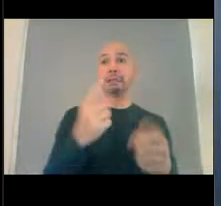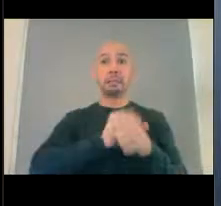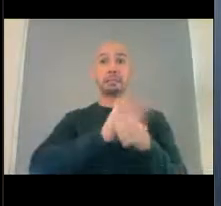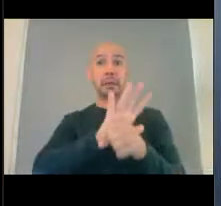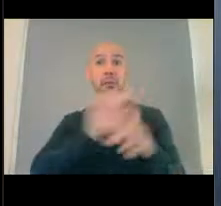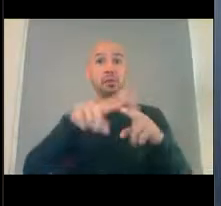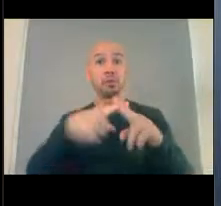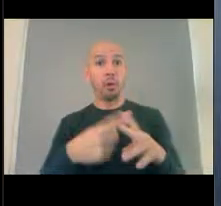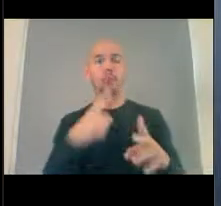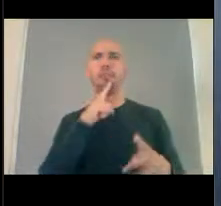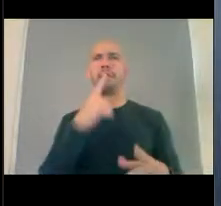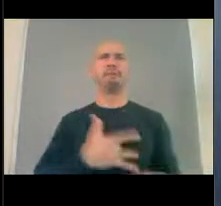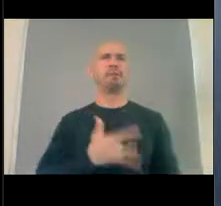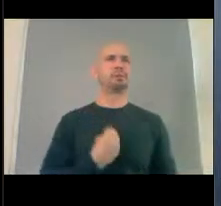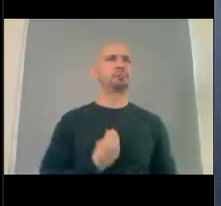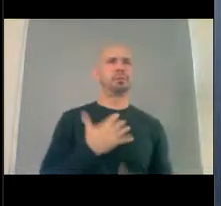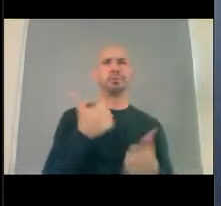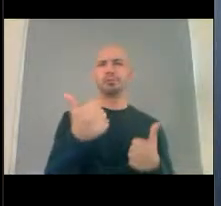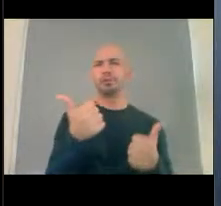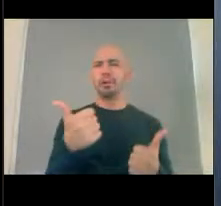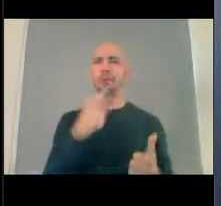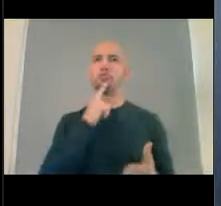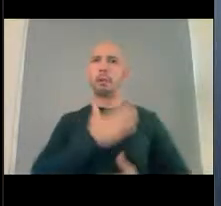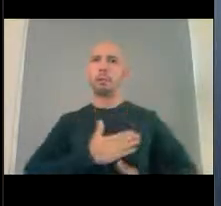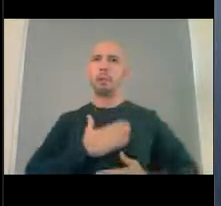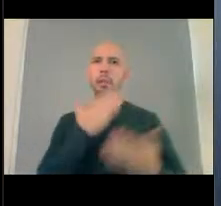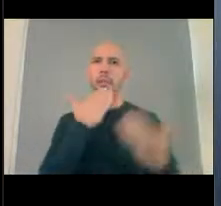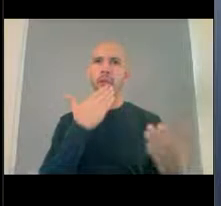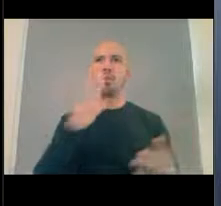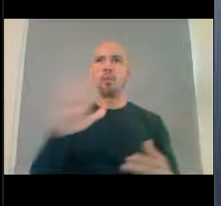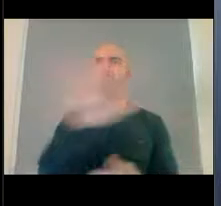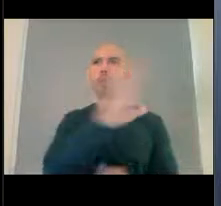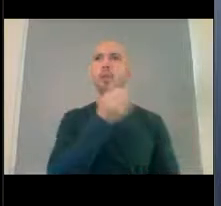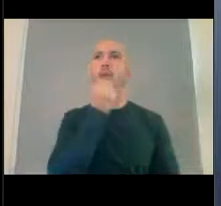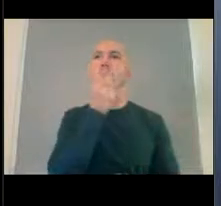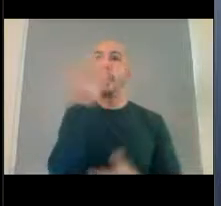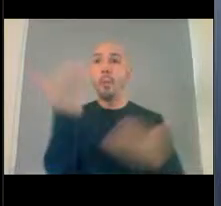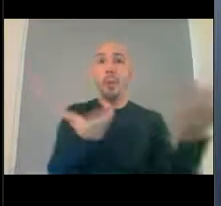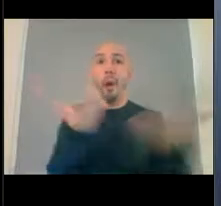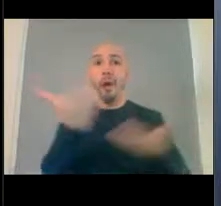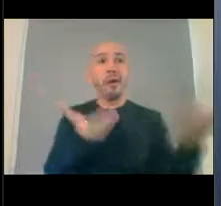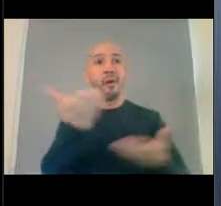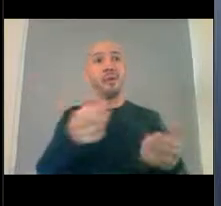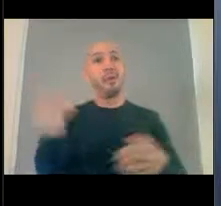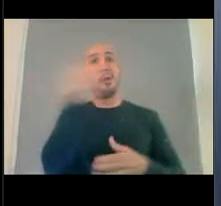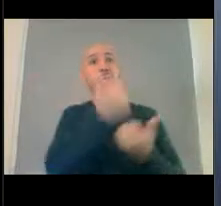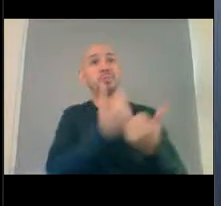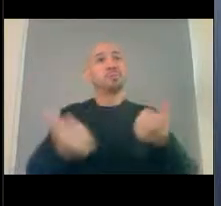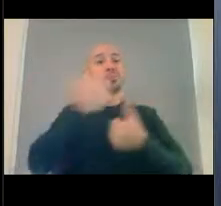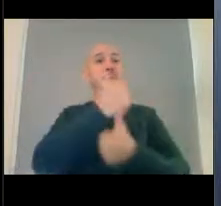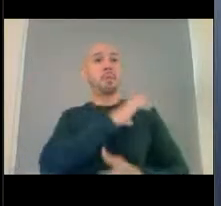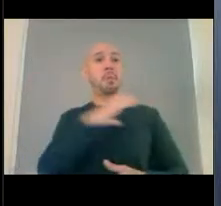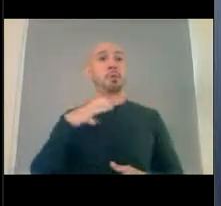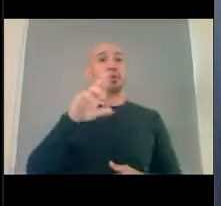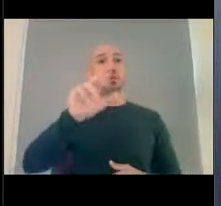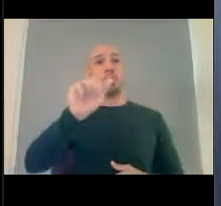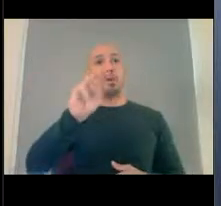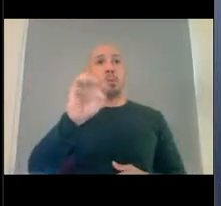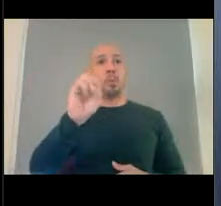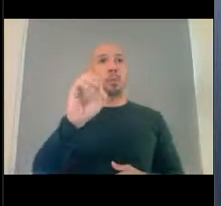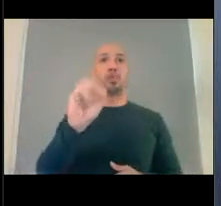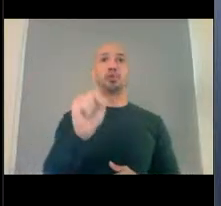great to be here i really appreciate that warm welcome that mayor lucarta and teresa rommel gave us it's just really